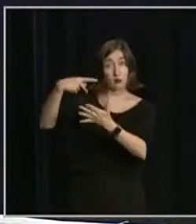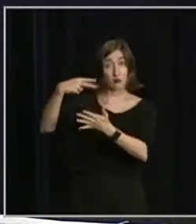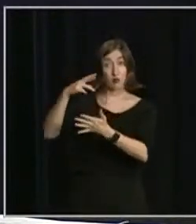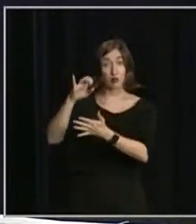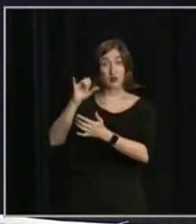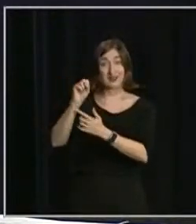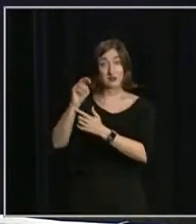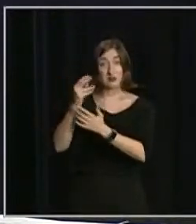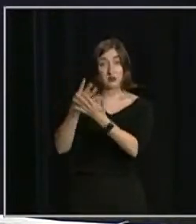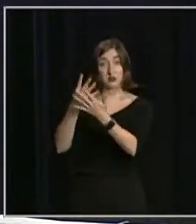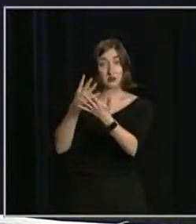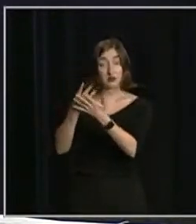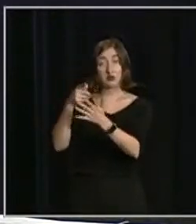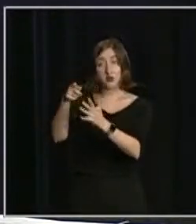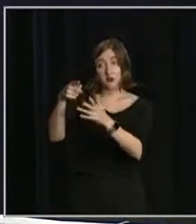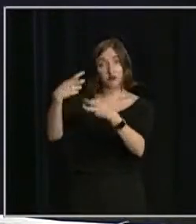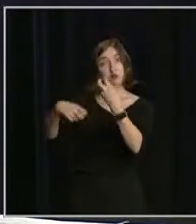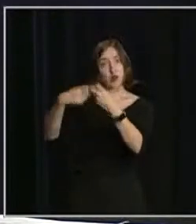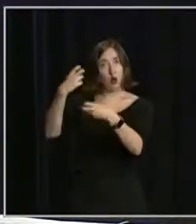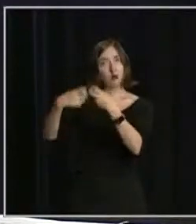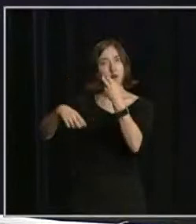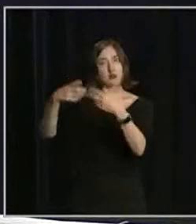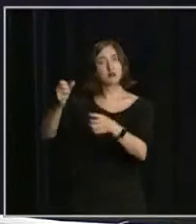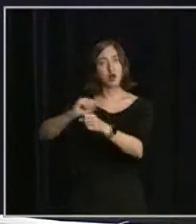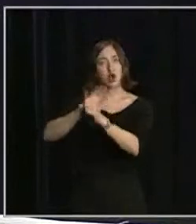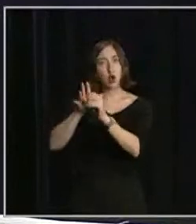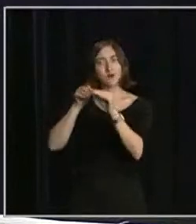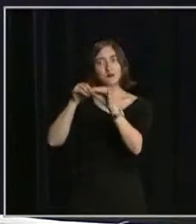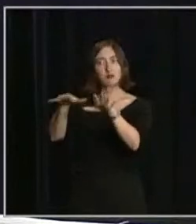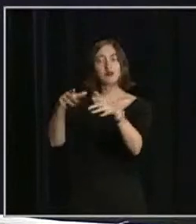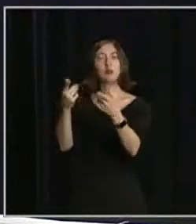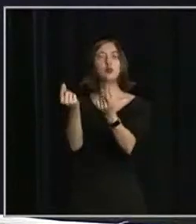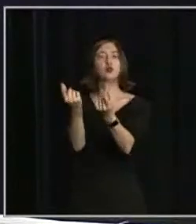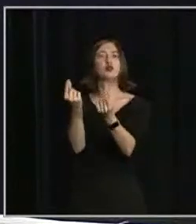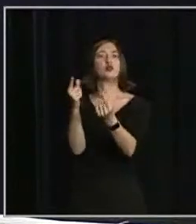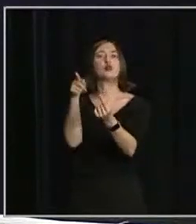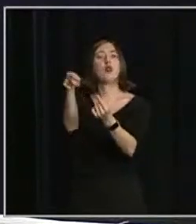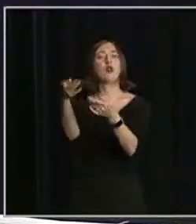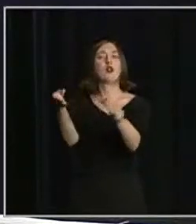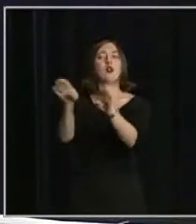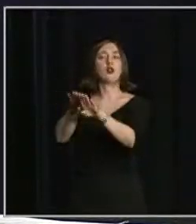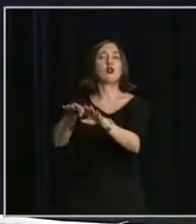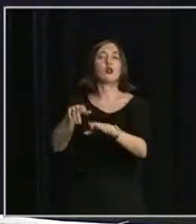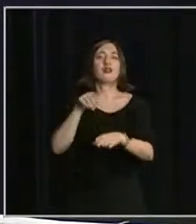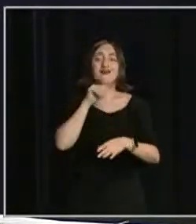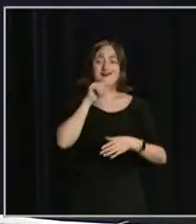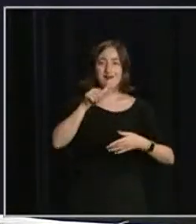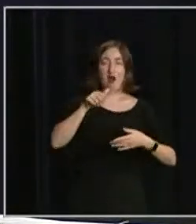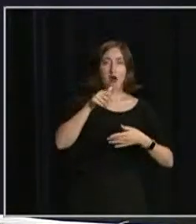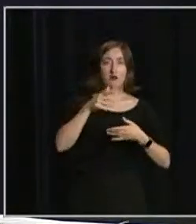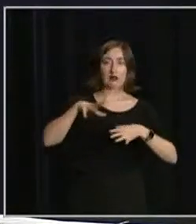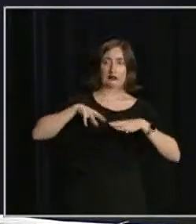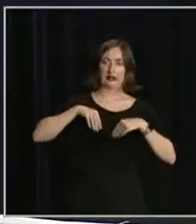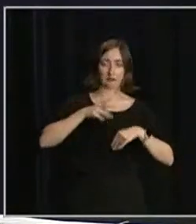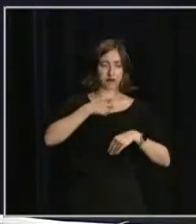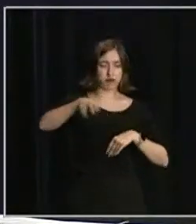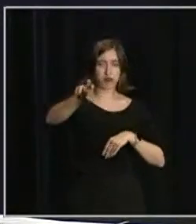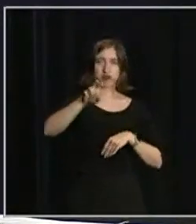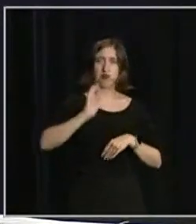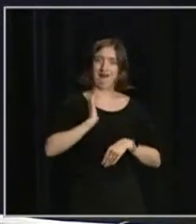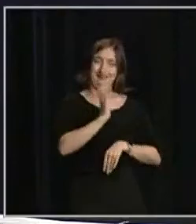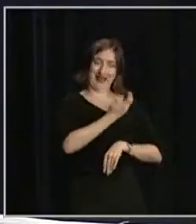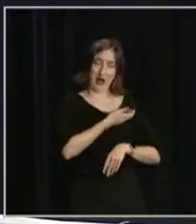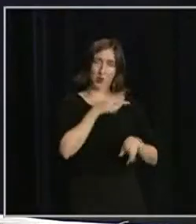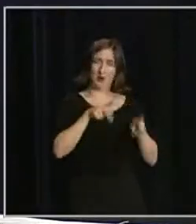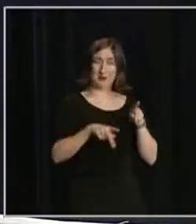in jeopardy. We've written a letter to the governor to state our problem. I'm sure we won't hear anything positive about it, but we are at least bringing it to